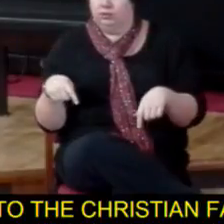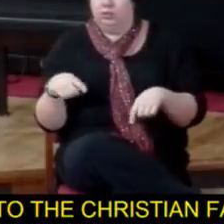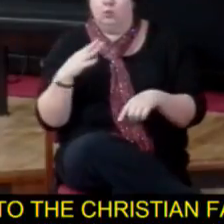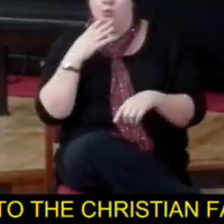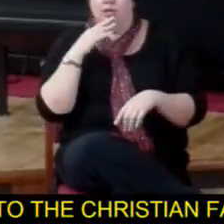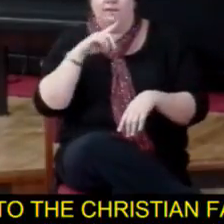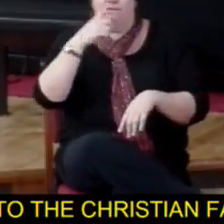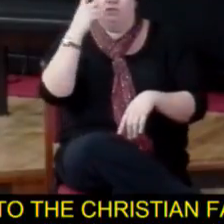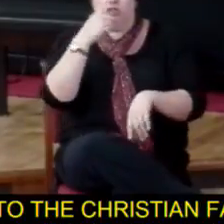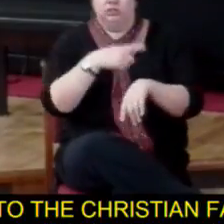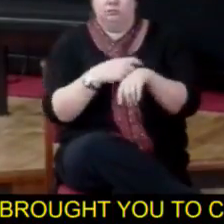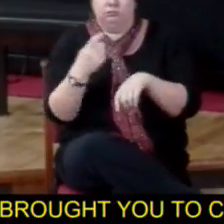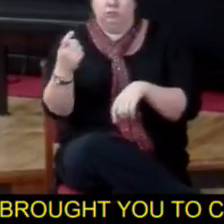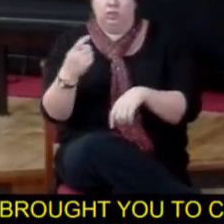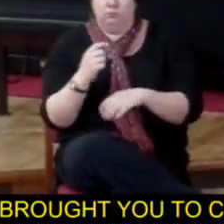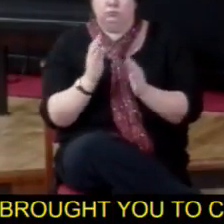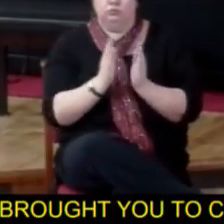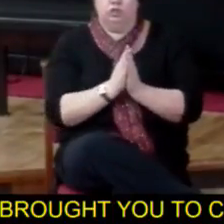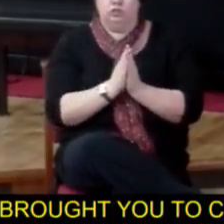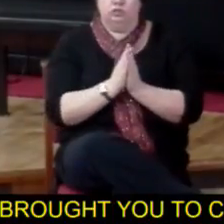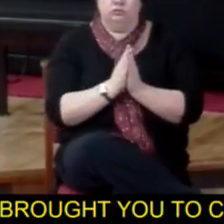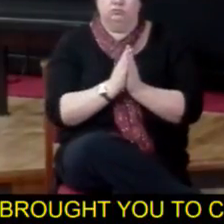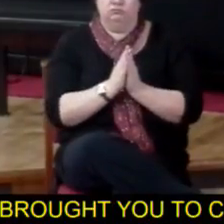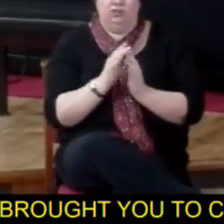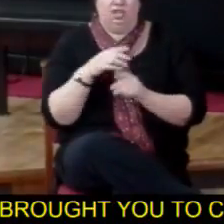in the first instance by somebody you already knew.